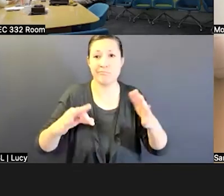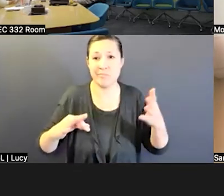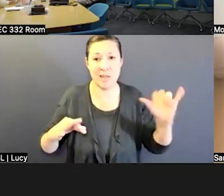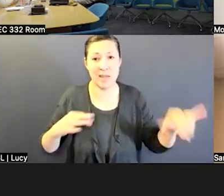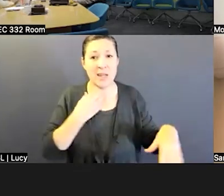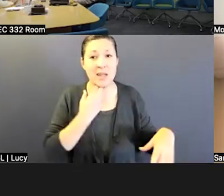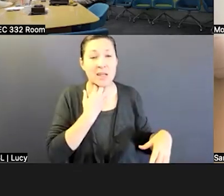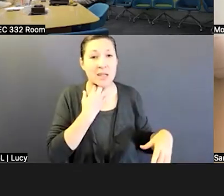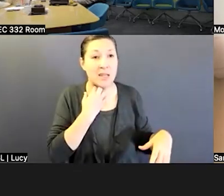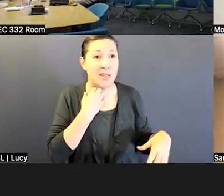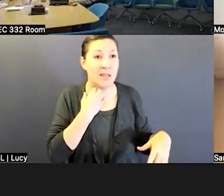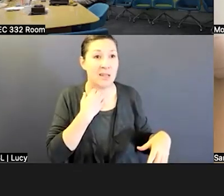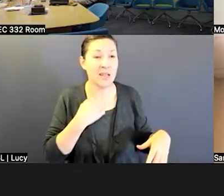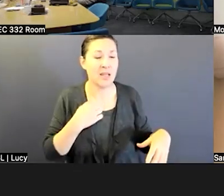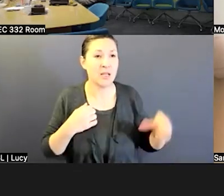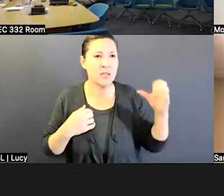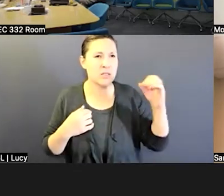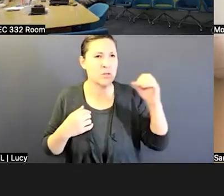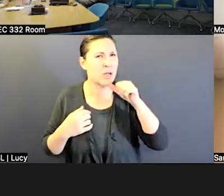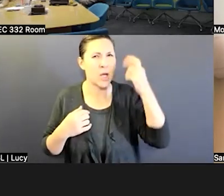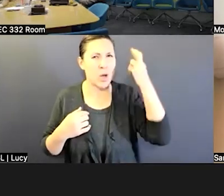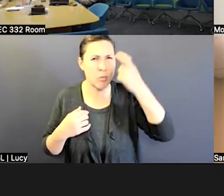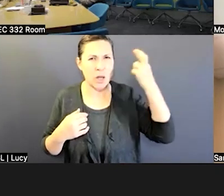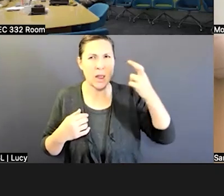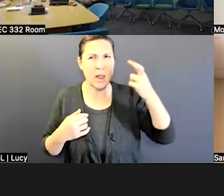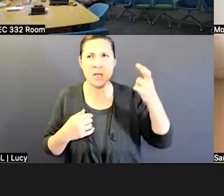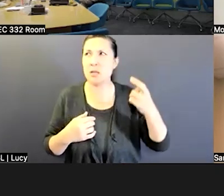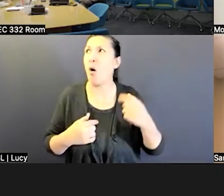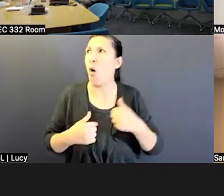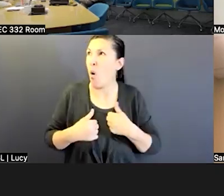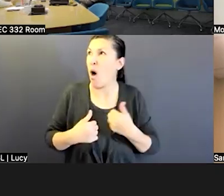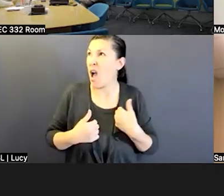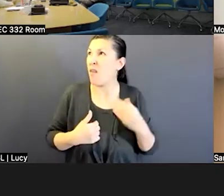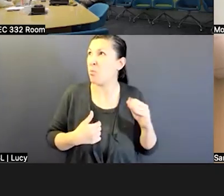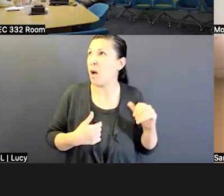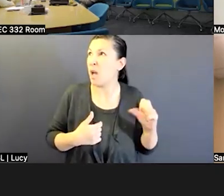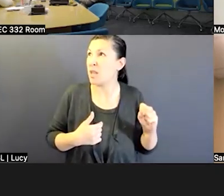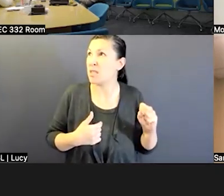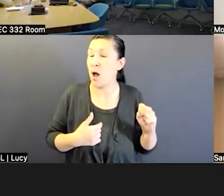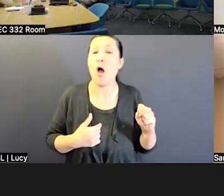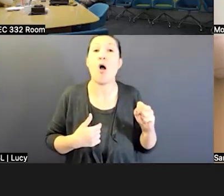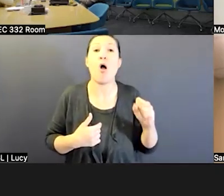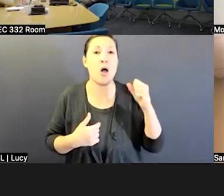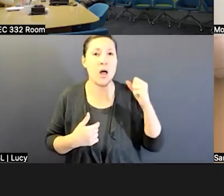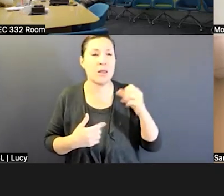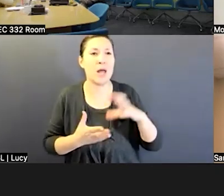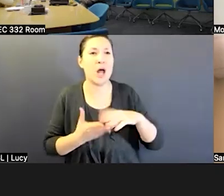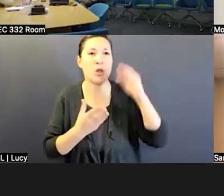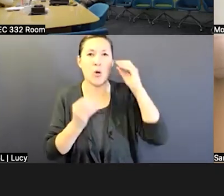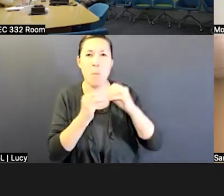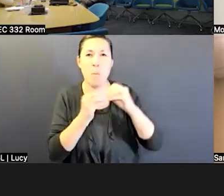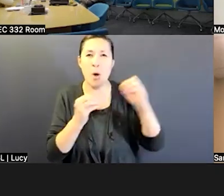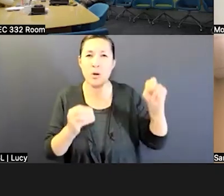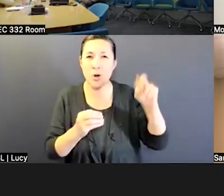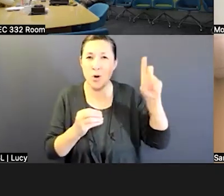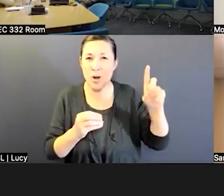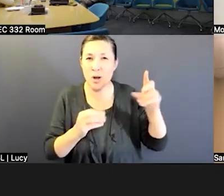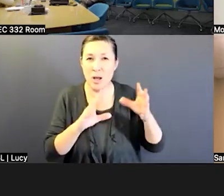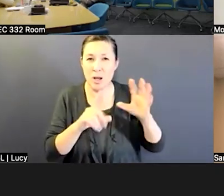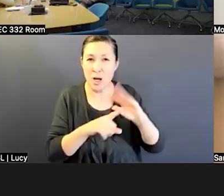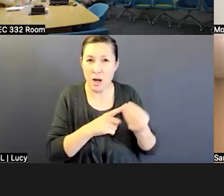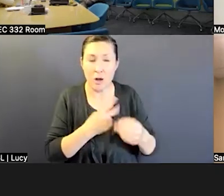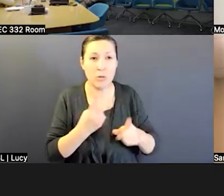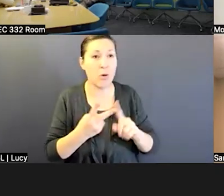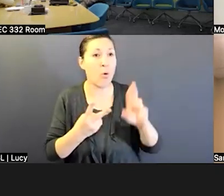know it existed inside me until I learned about this neurodiverse culture, or celebrating the capital deaf community.